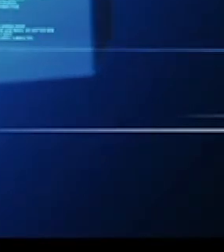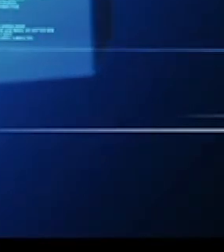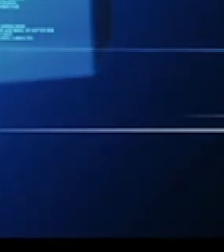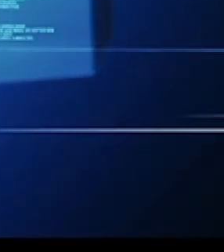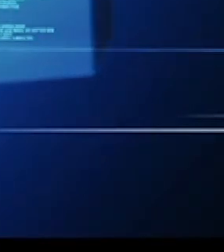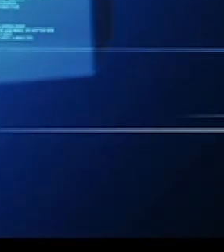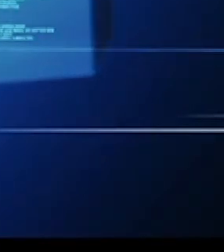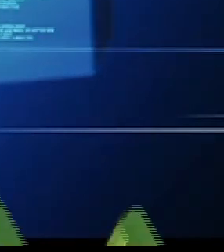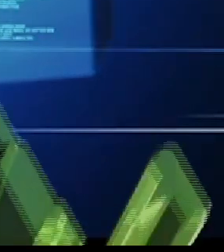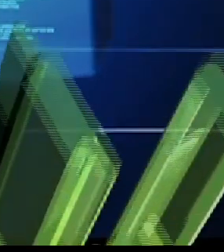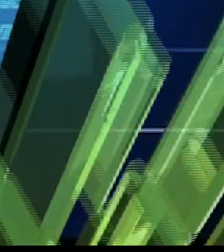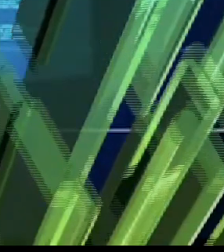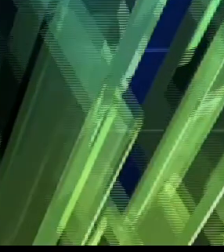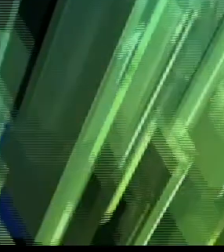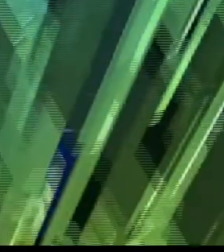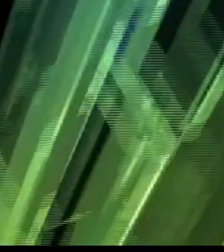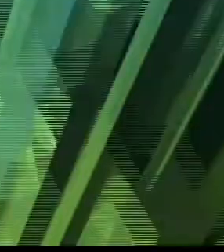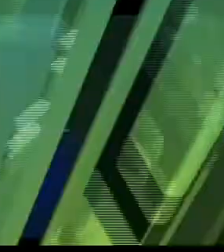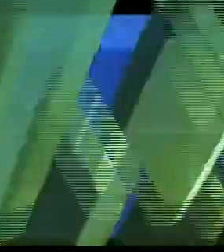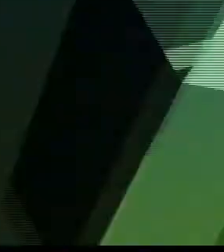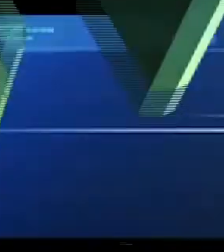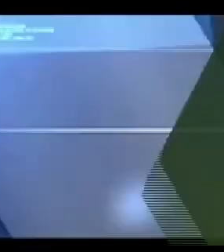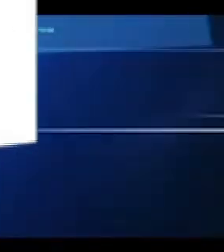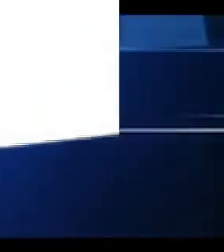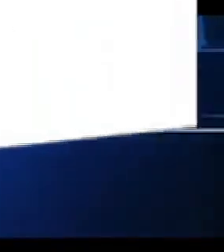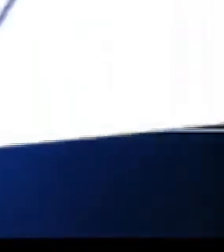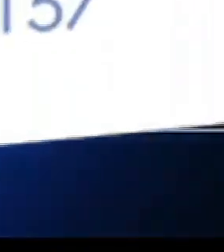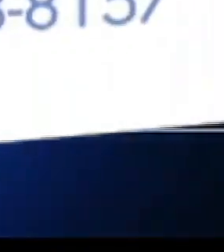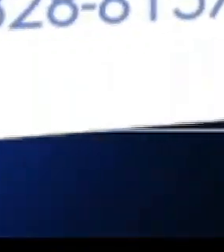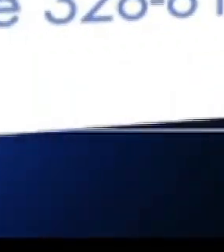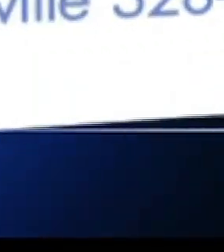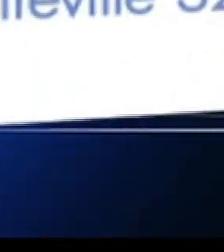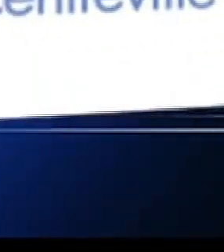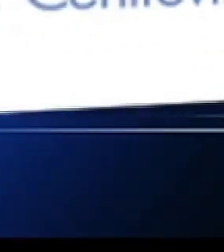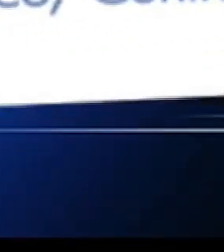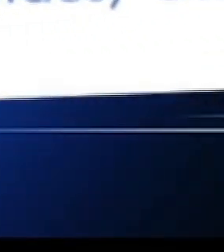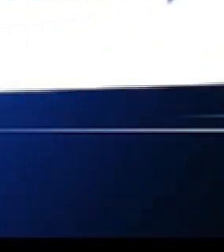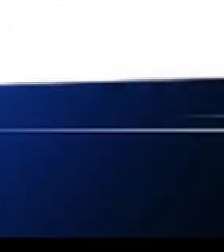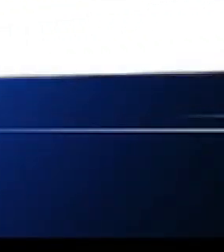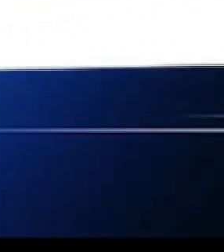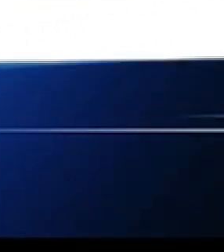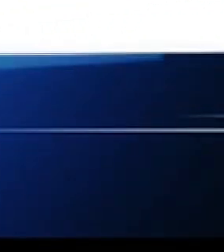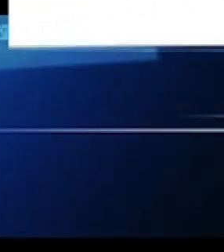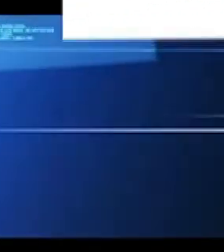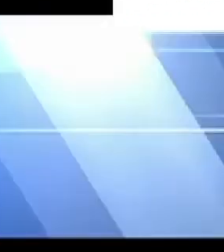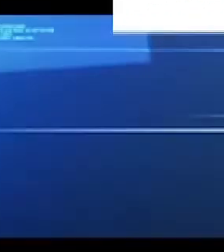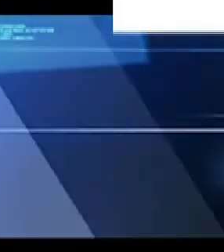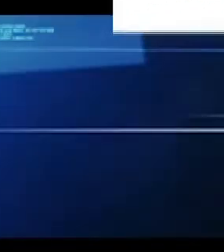This is ZNS Total Sports, brought to you by Fourth Terrace Diagnostic Center.